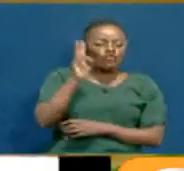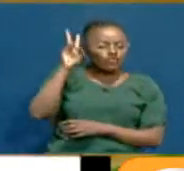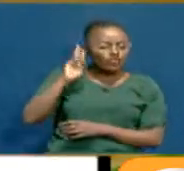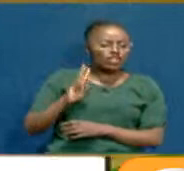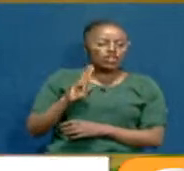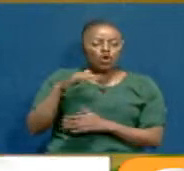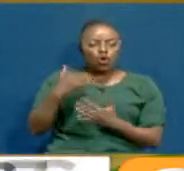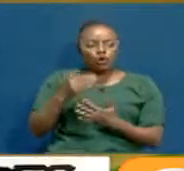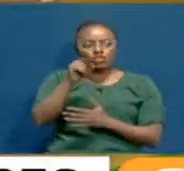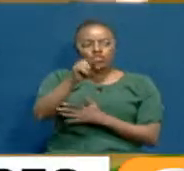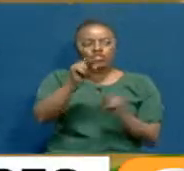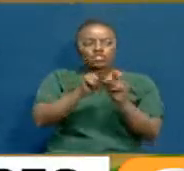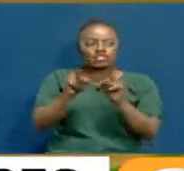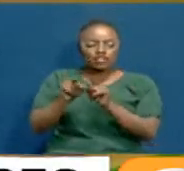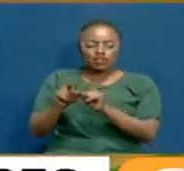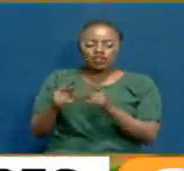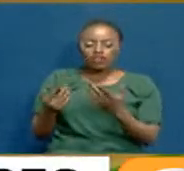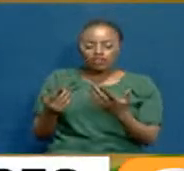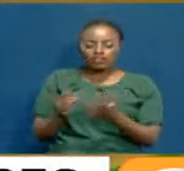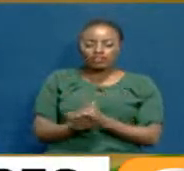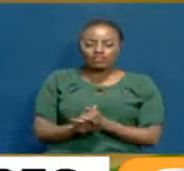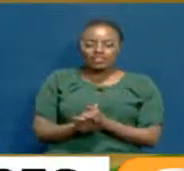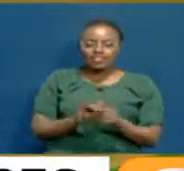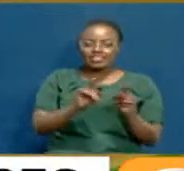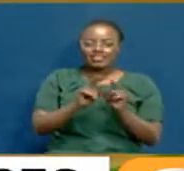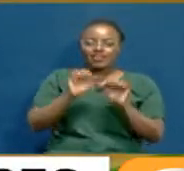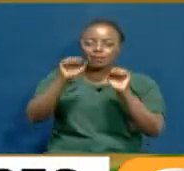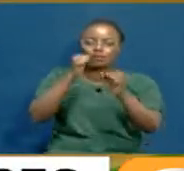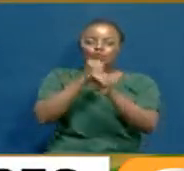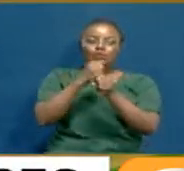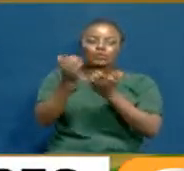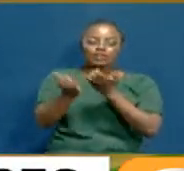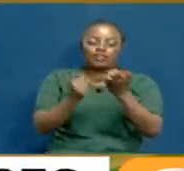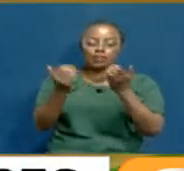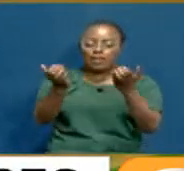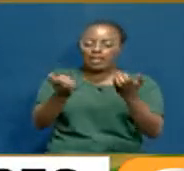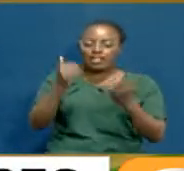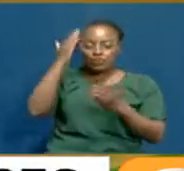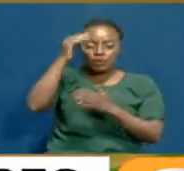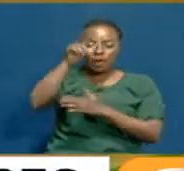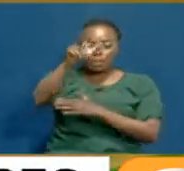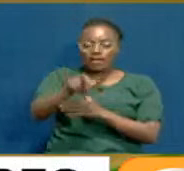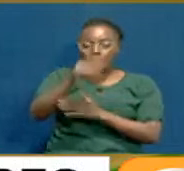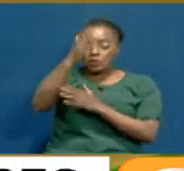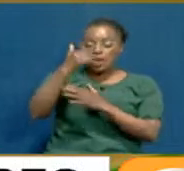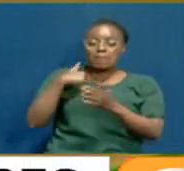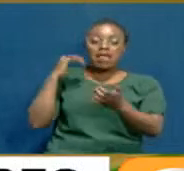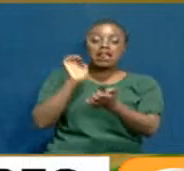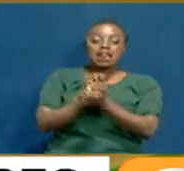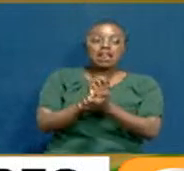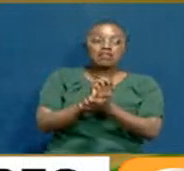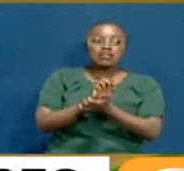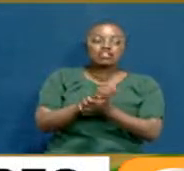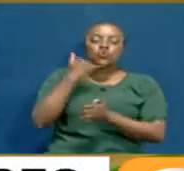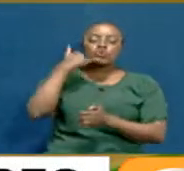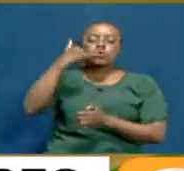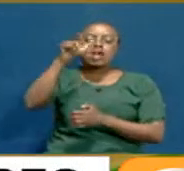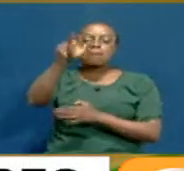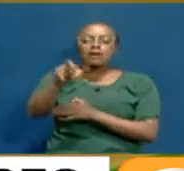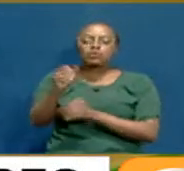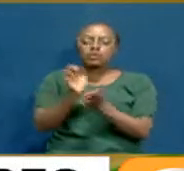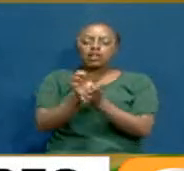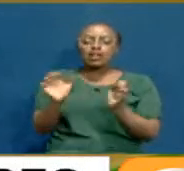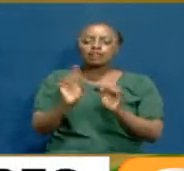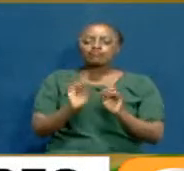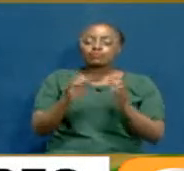that is to what be able Kenya Kwanza to do. Is no, let me finish. For me to be able to do a business, I don't need to know someone because I've been arrested to, you know, what we